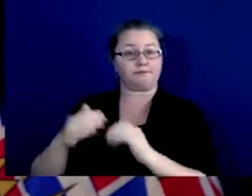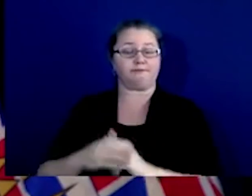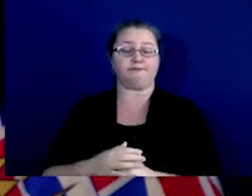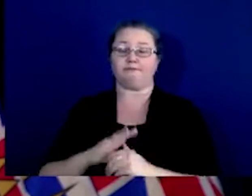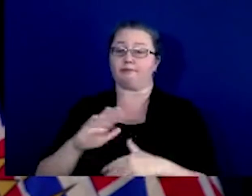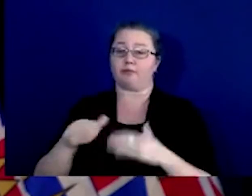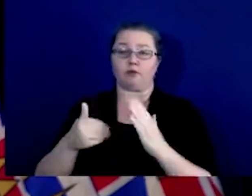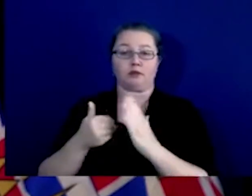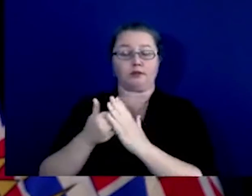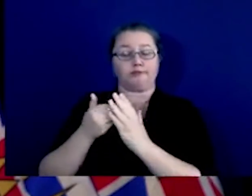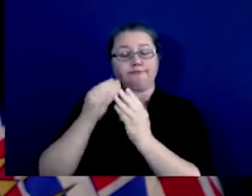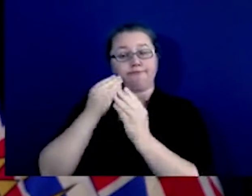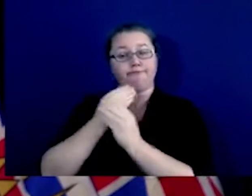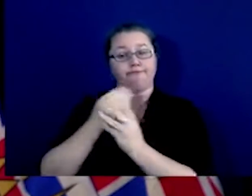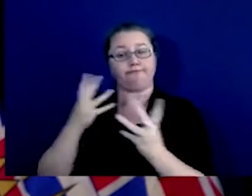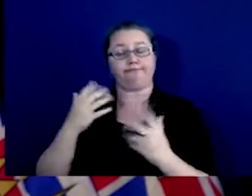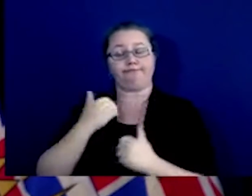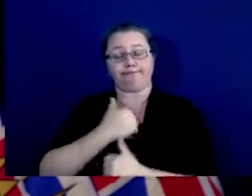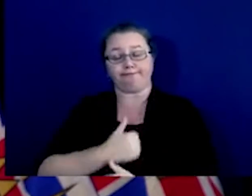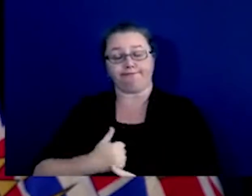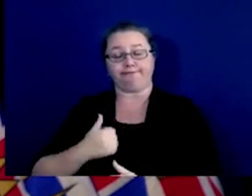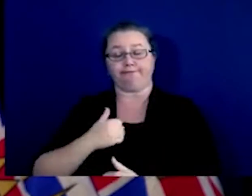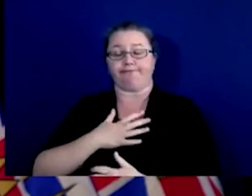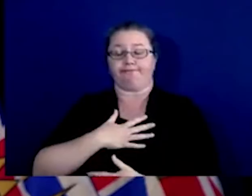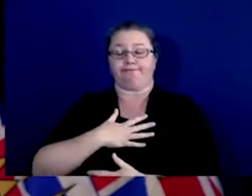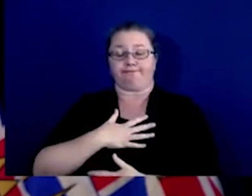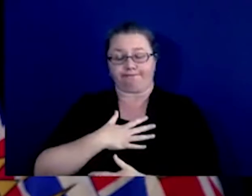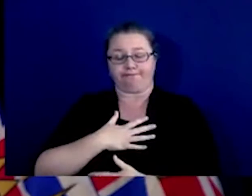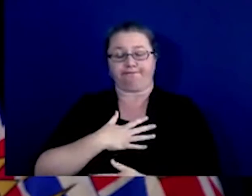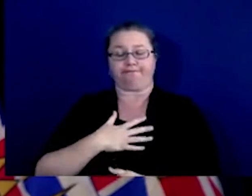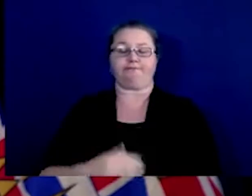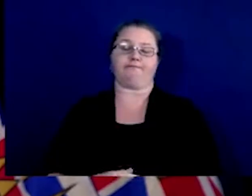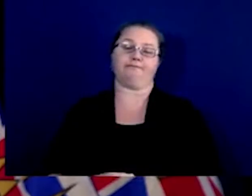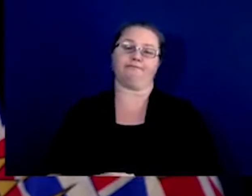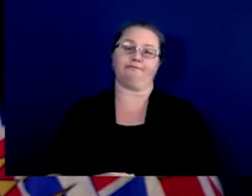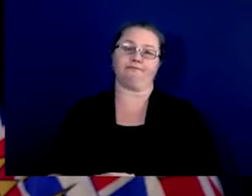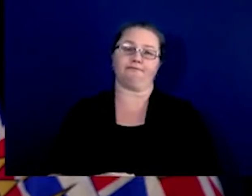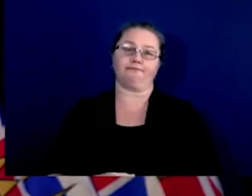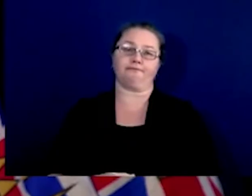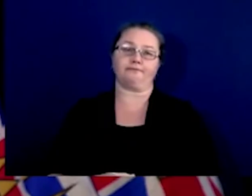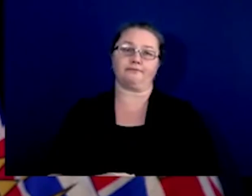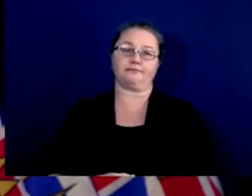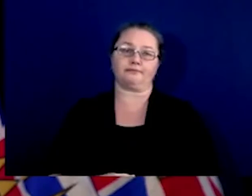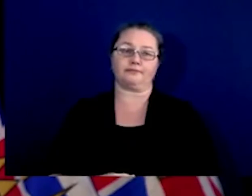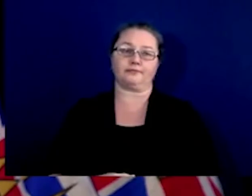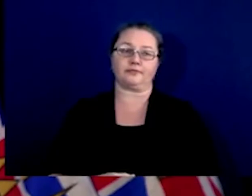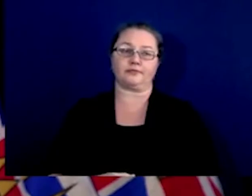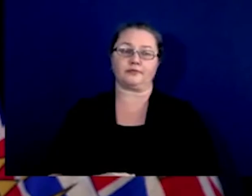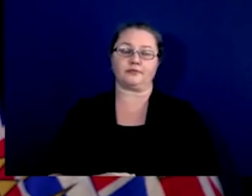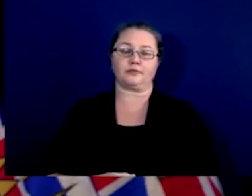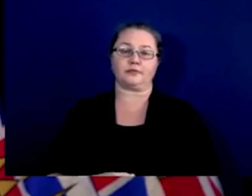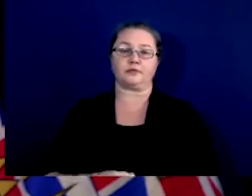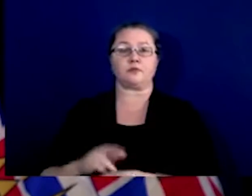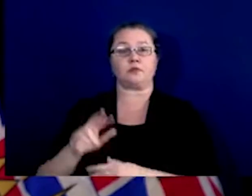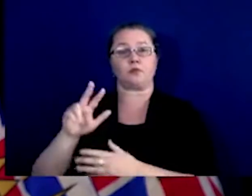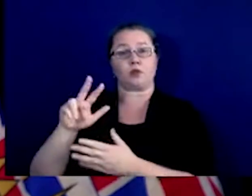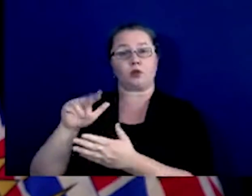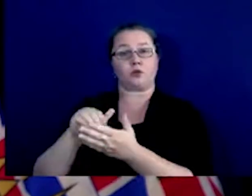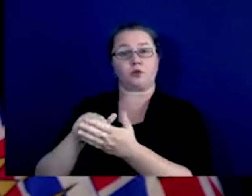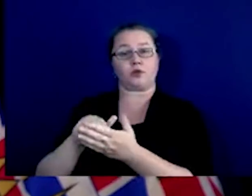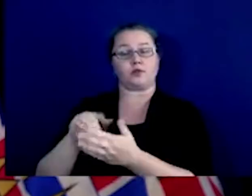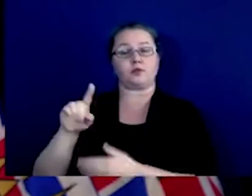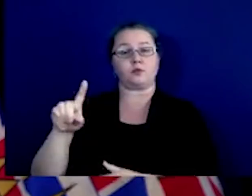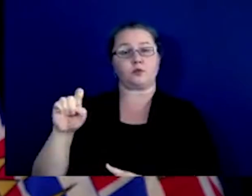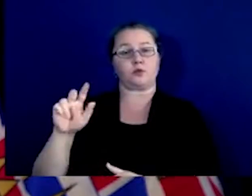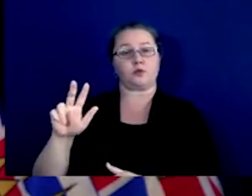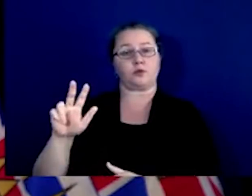that was declared at the Milieu Children and Family Services Society has now been declared over. So that leaves us with